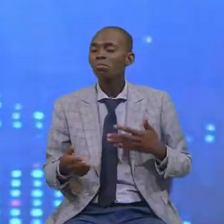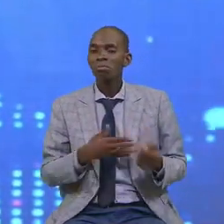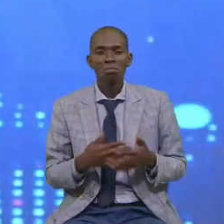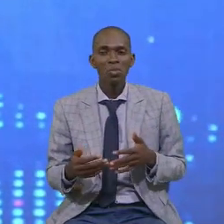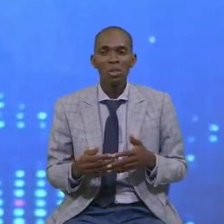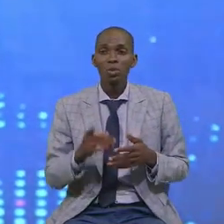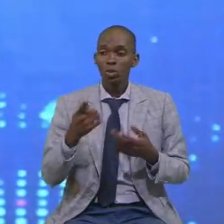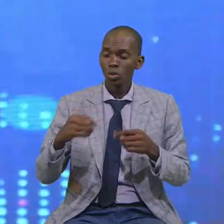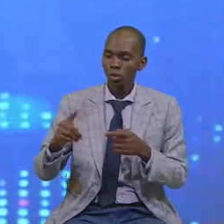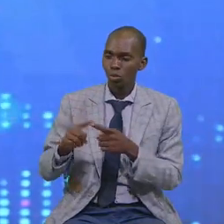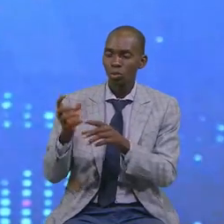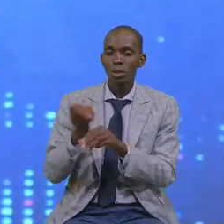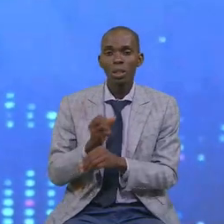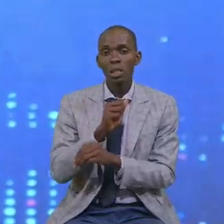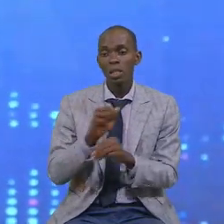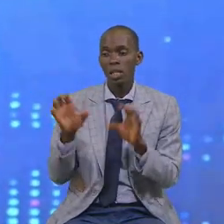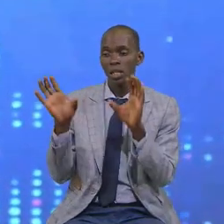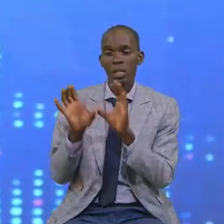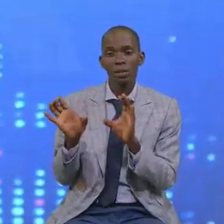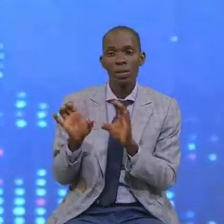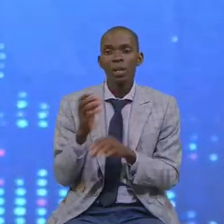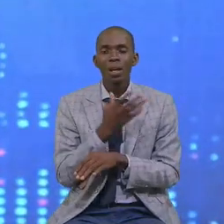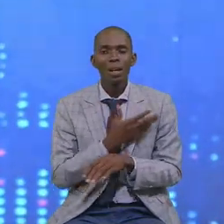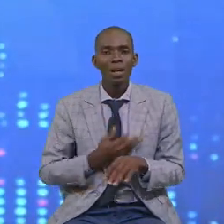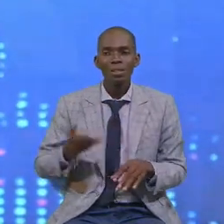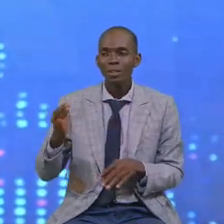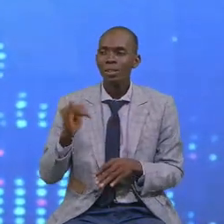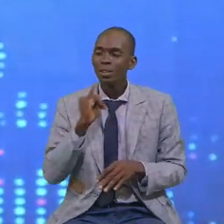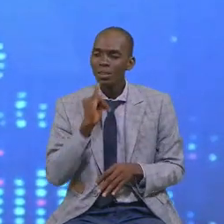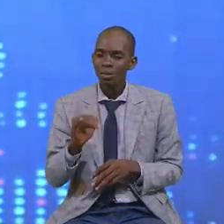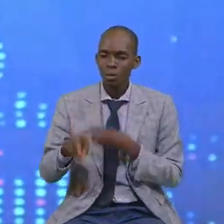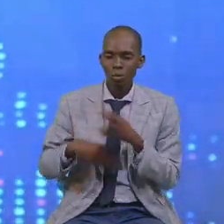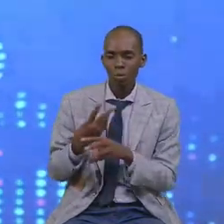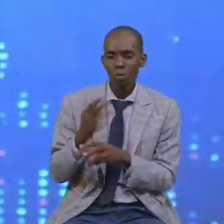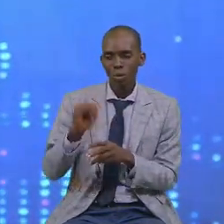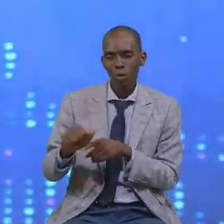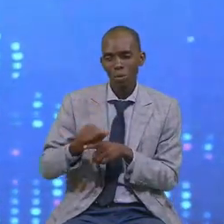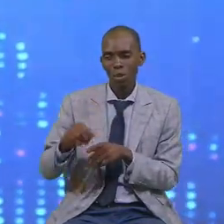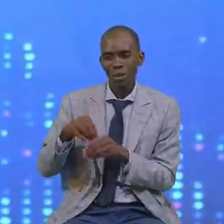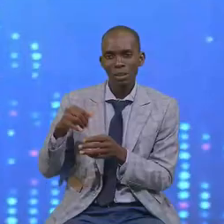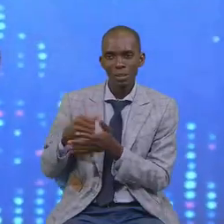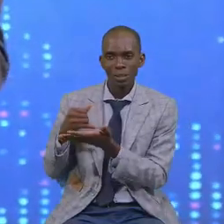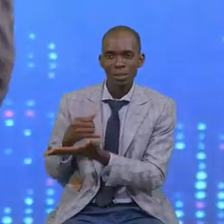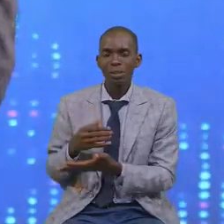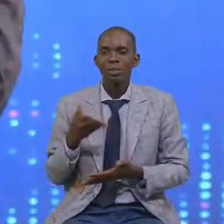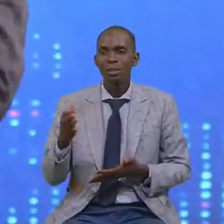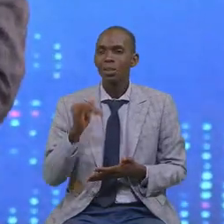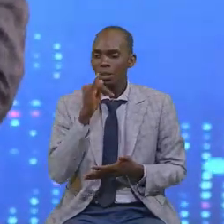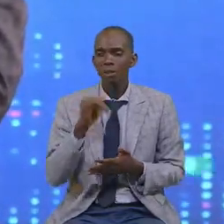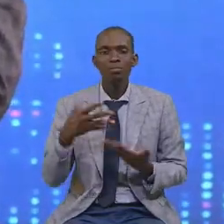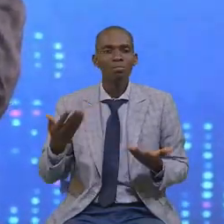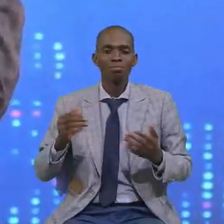a certificate, and there is the carnality, and there is the giving of yourself to